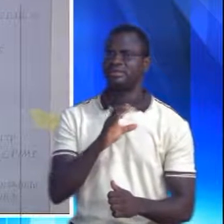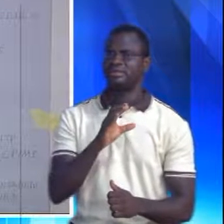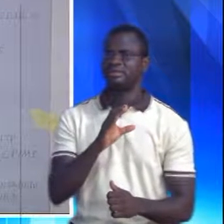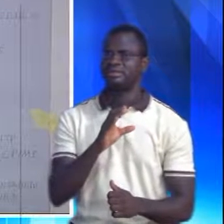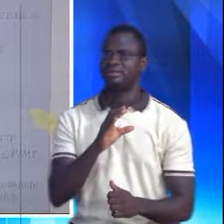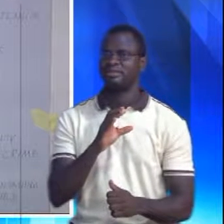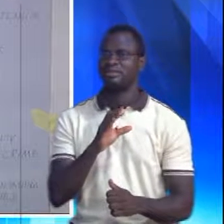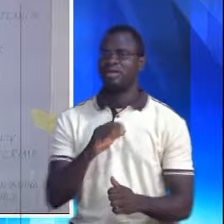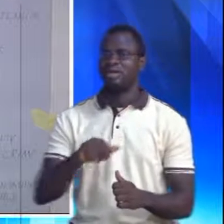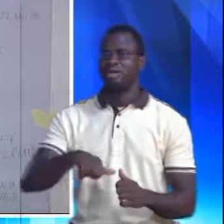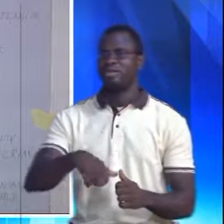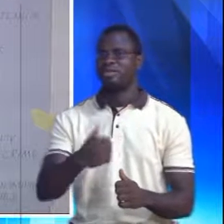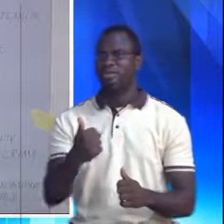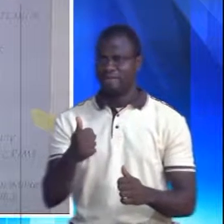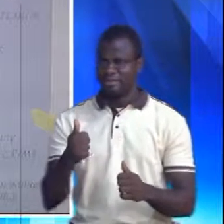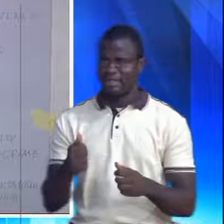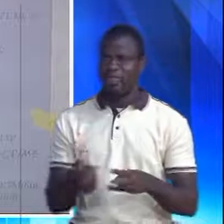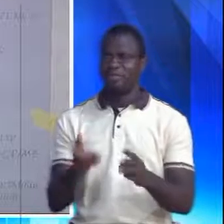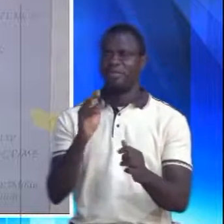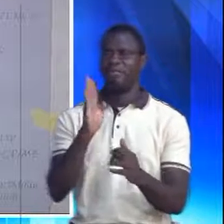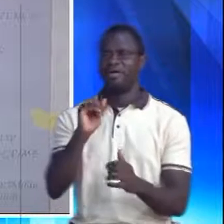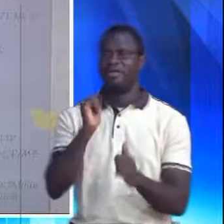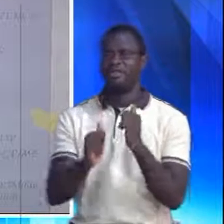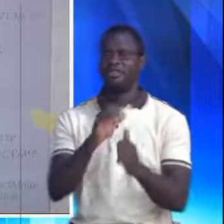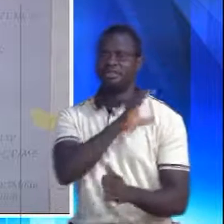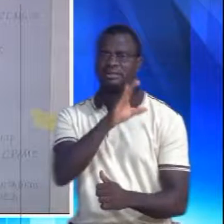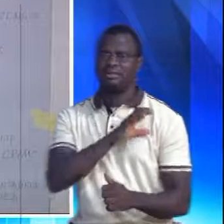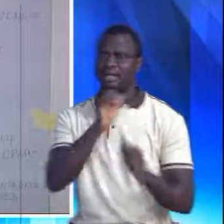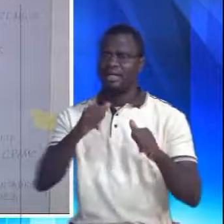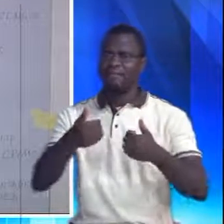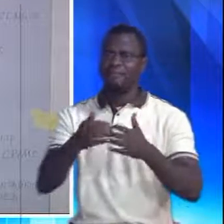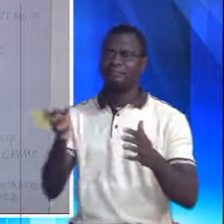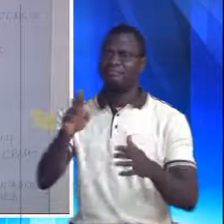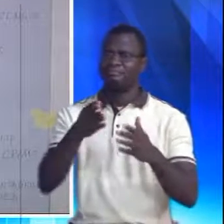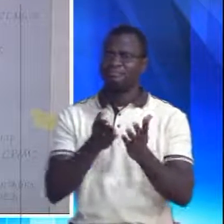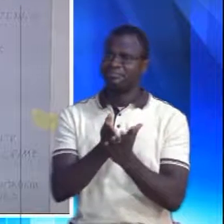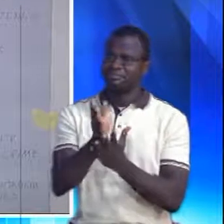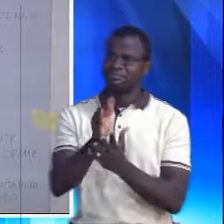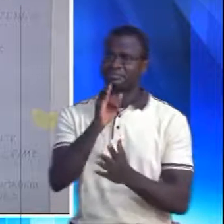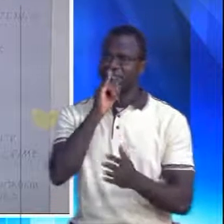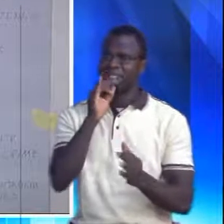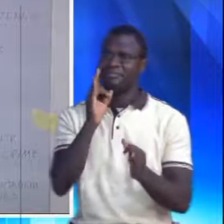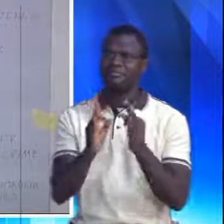will not be allowed to move freely. Like, for instance, an insane person, a madman.